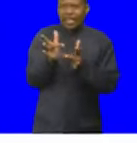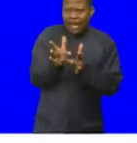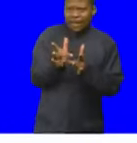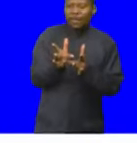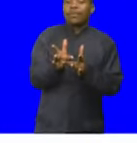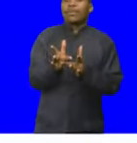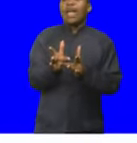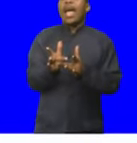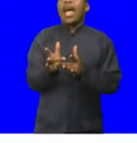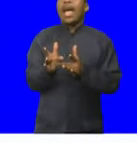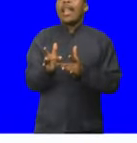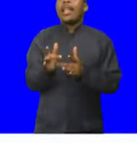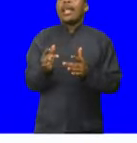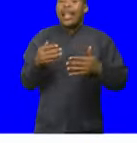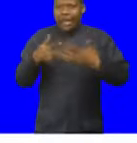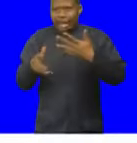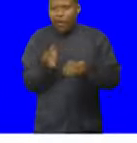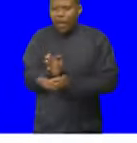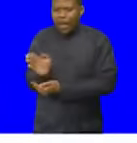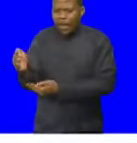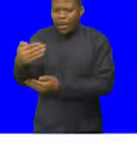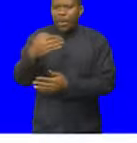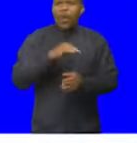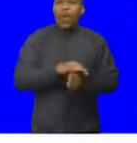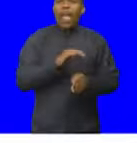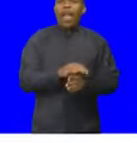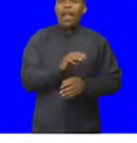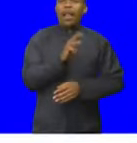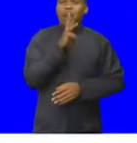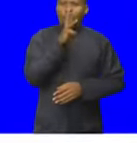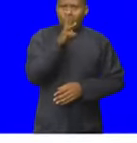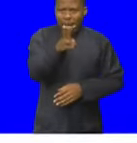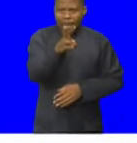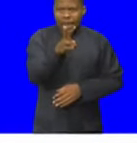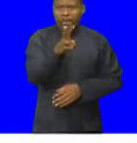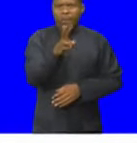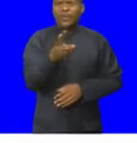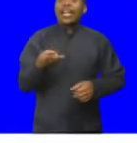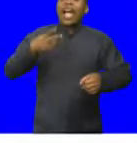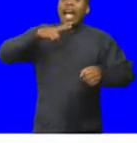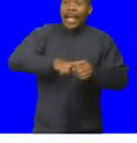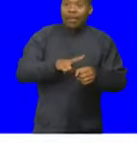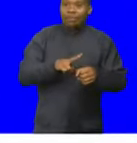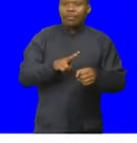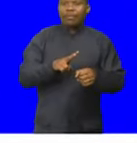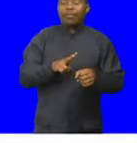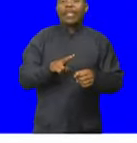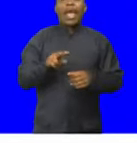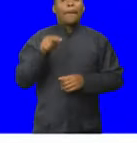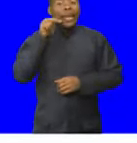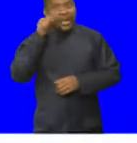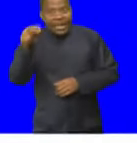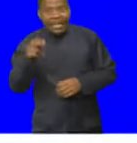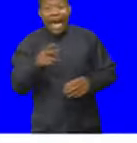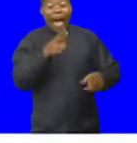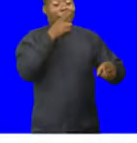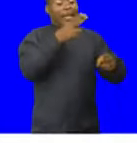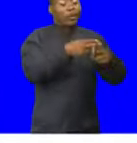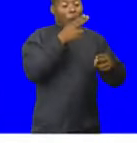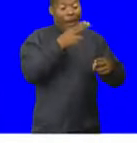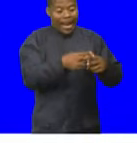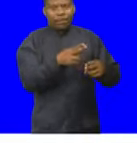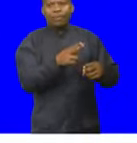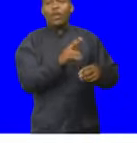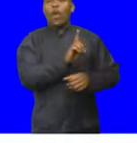bese banawo ngoba lama stands akhona sebavele bawakhile. Sesibili ke bathinga ama pit latrines ngoba uma